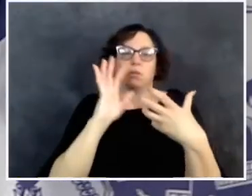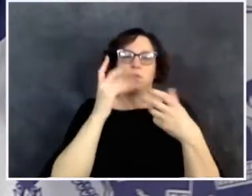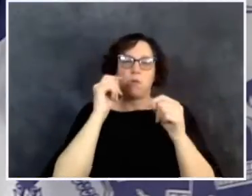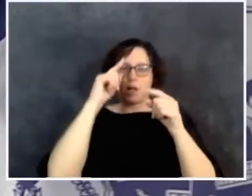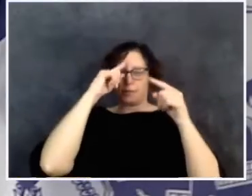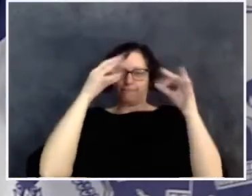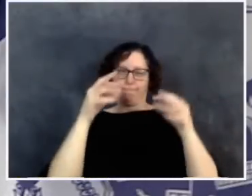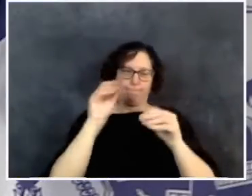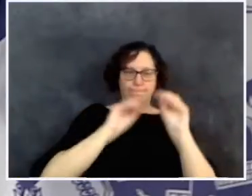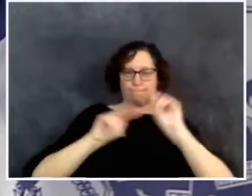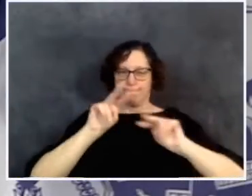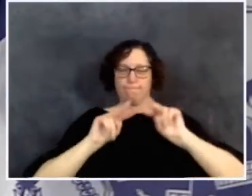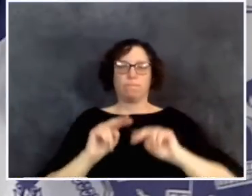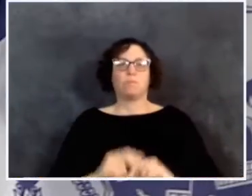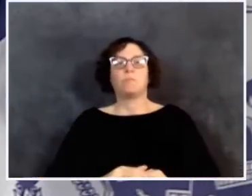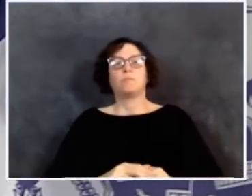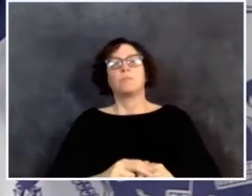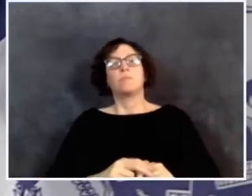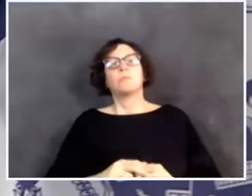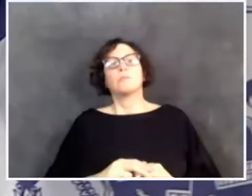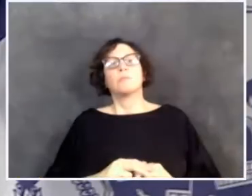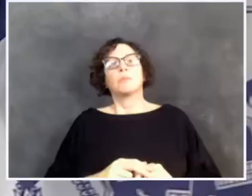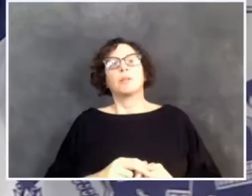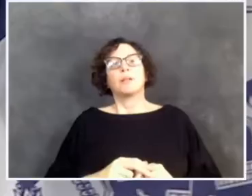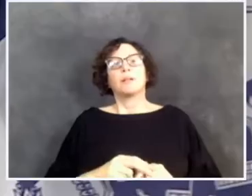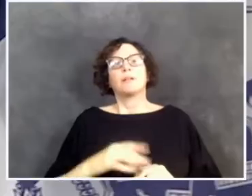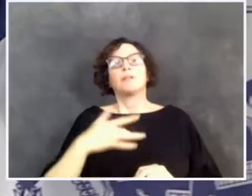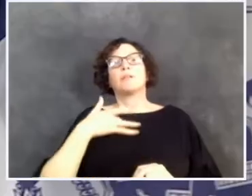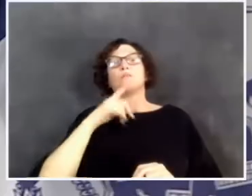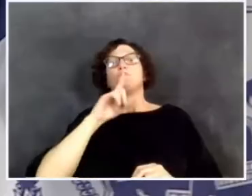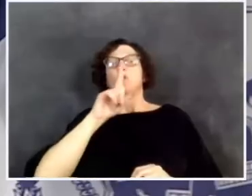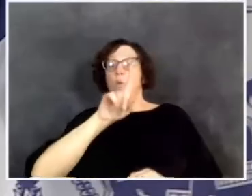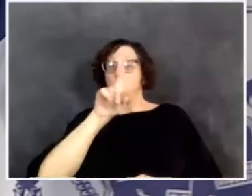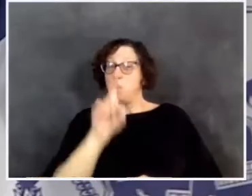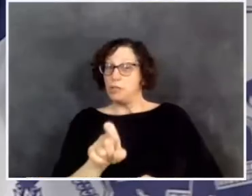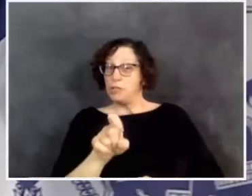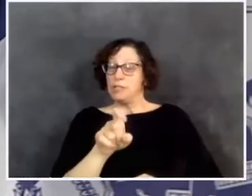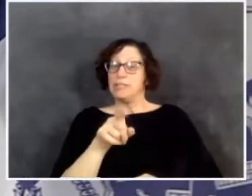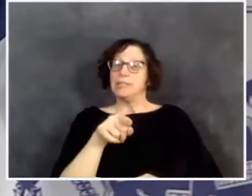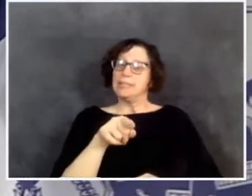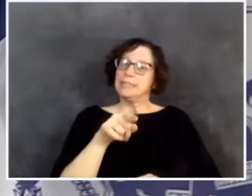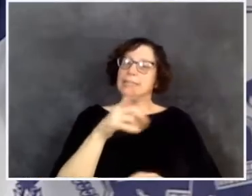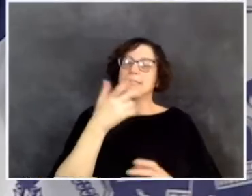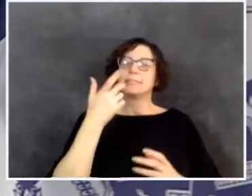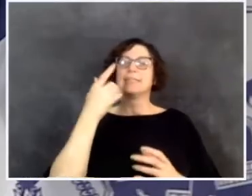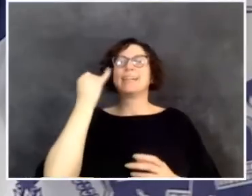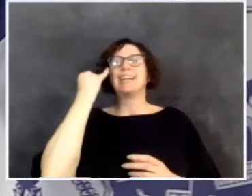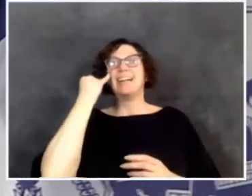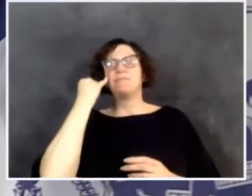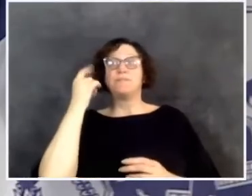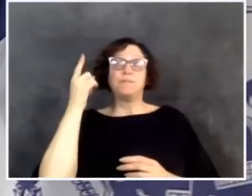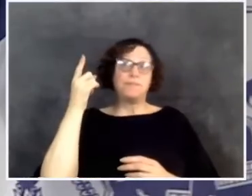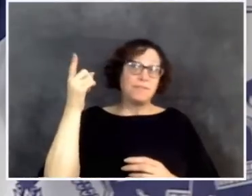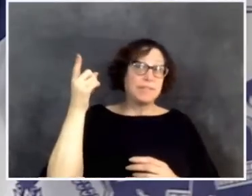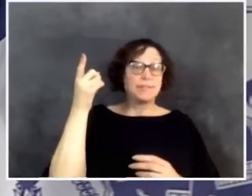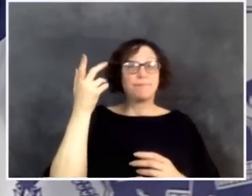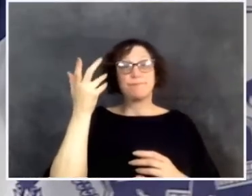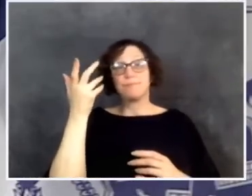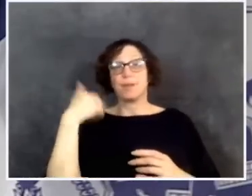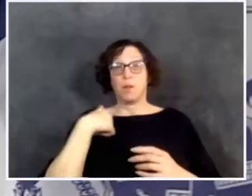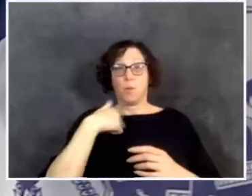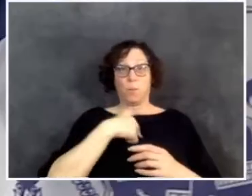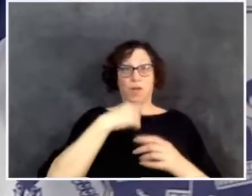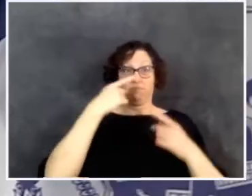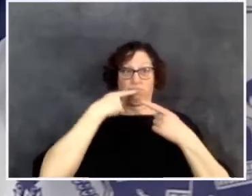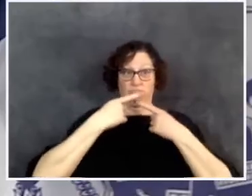to limit the number of non-essential workers, the subways should be able to function in a way that still